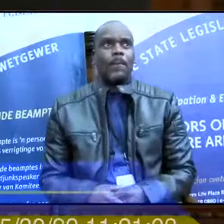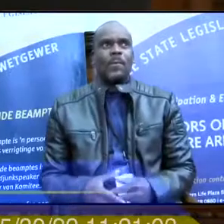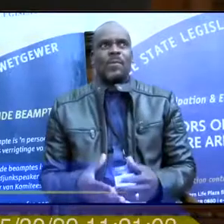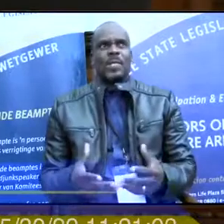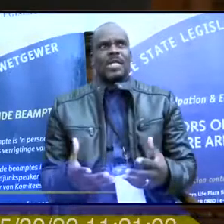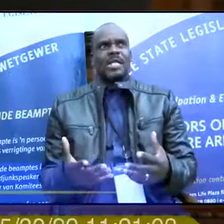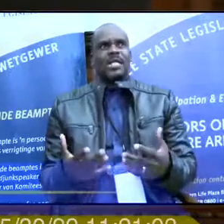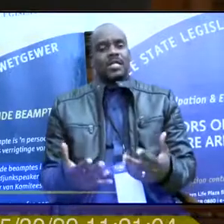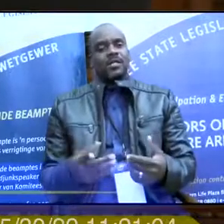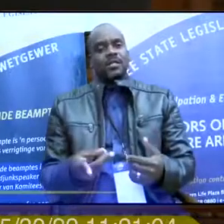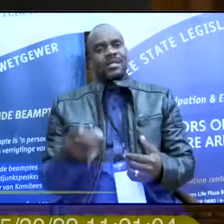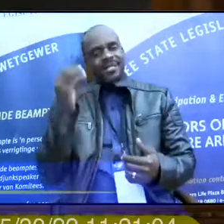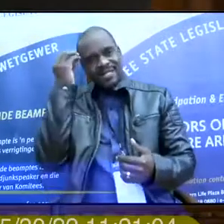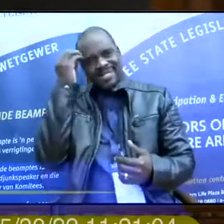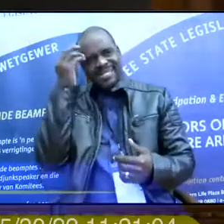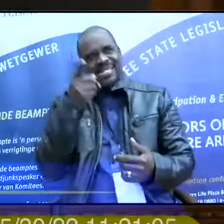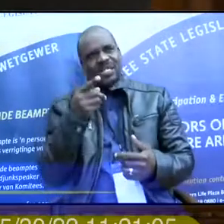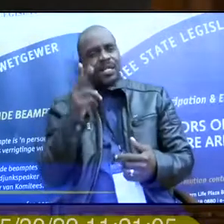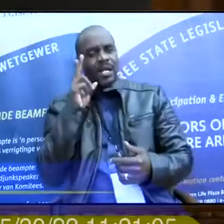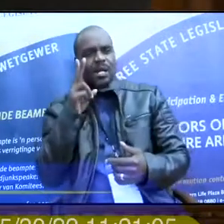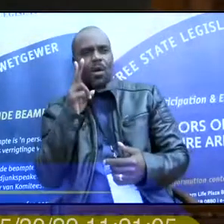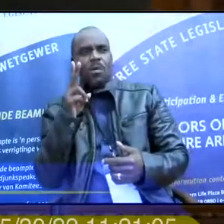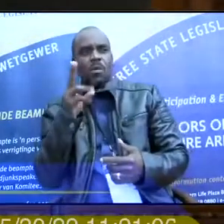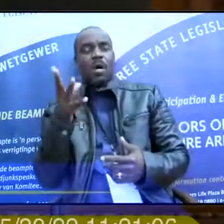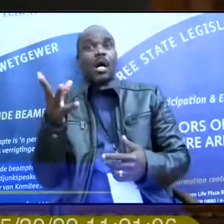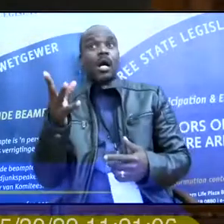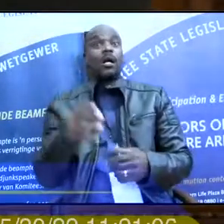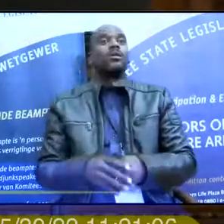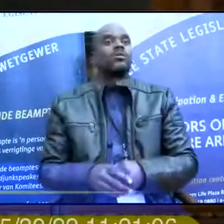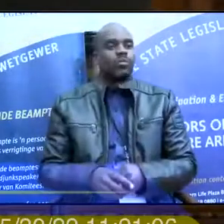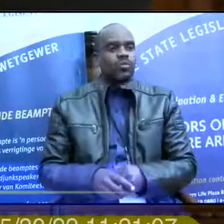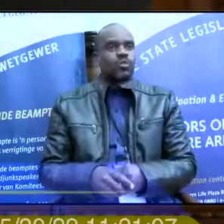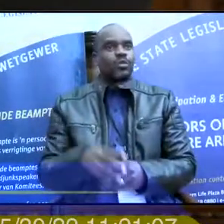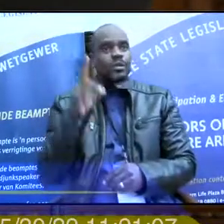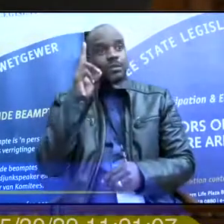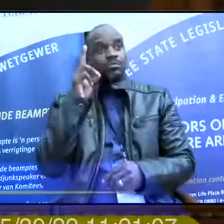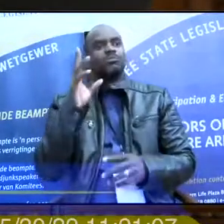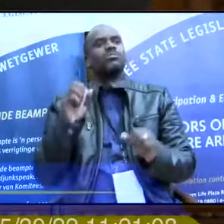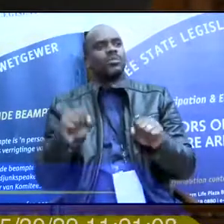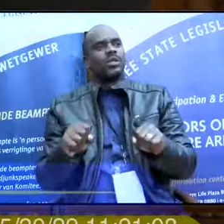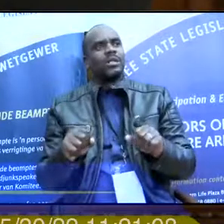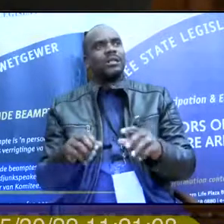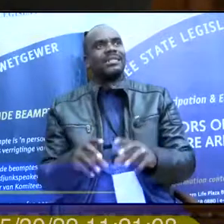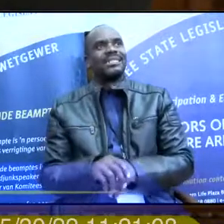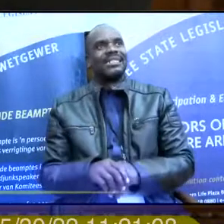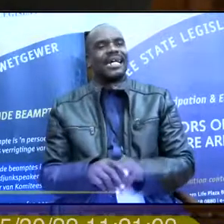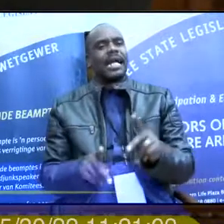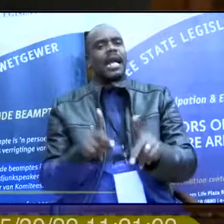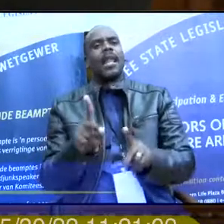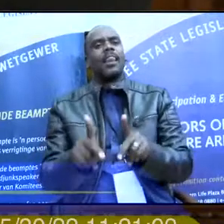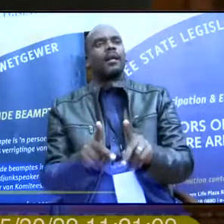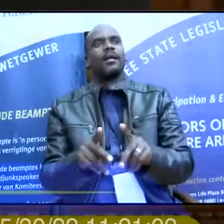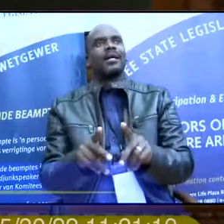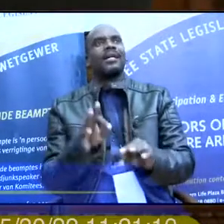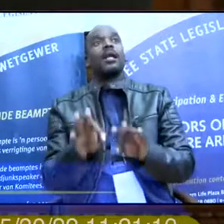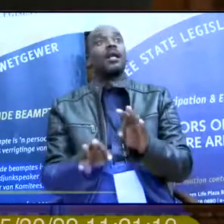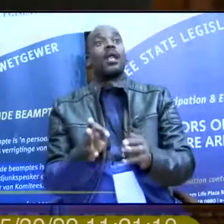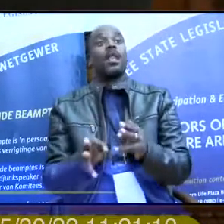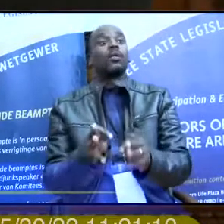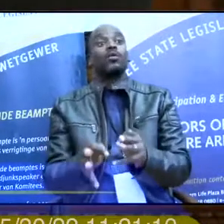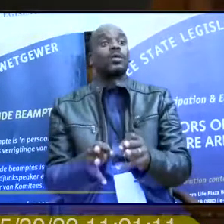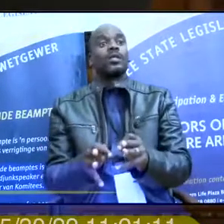anybody's got issues with compliance they can deal with somebody called linda riddles at at treasury or tepo